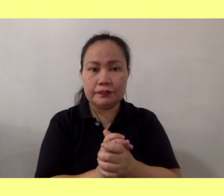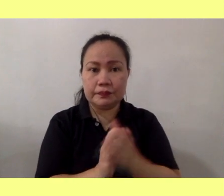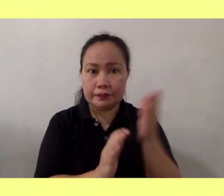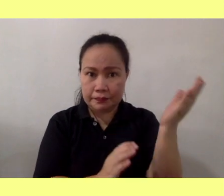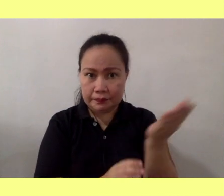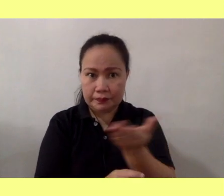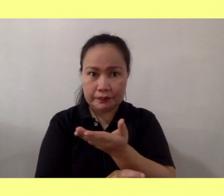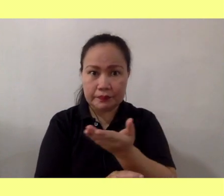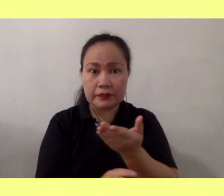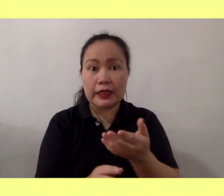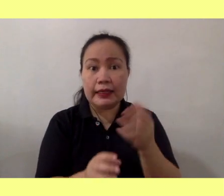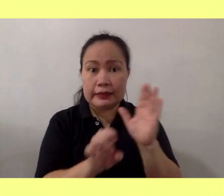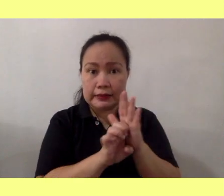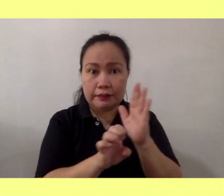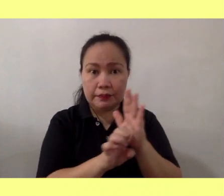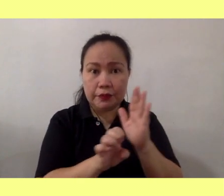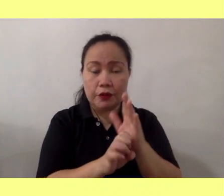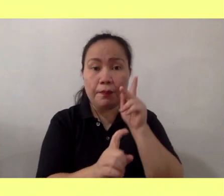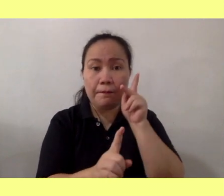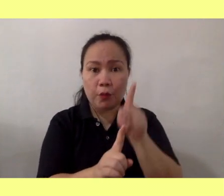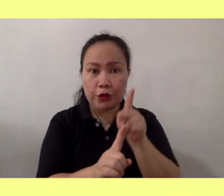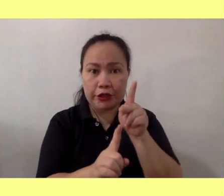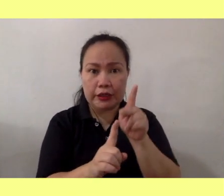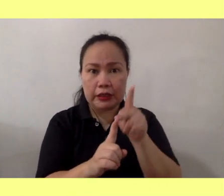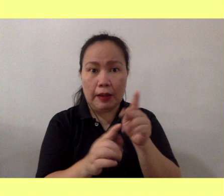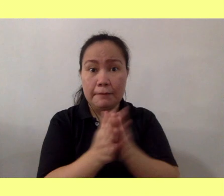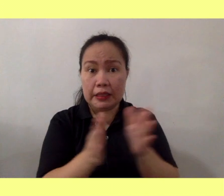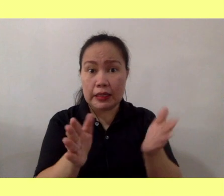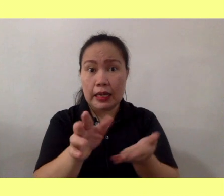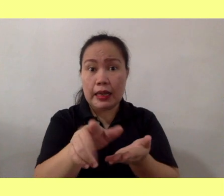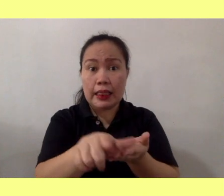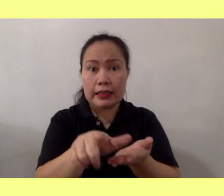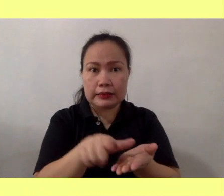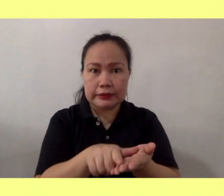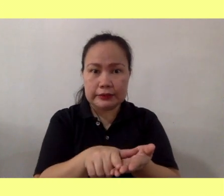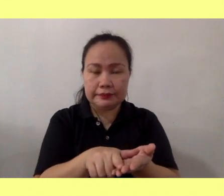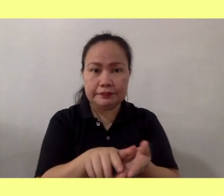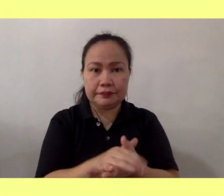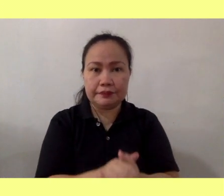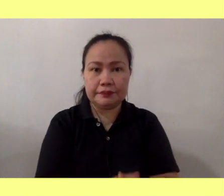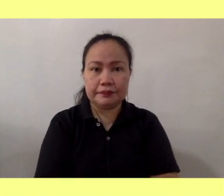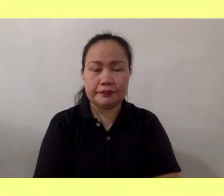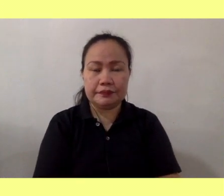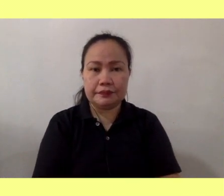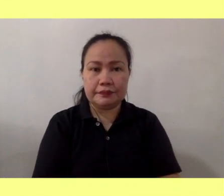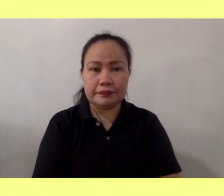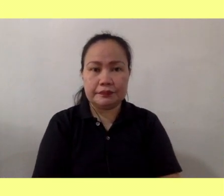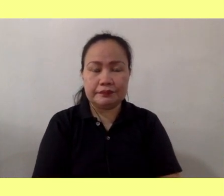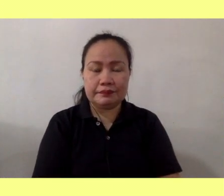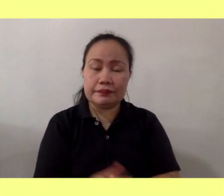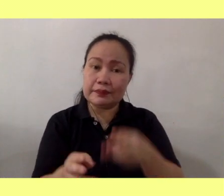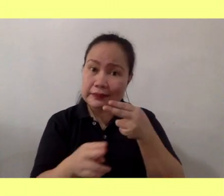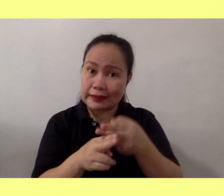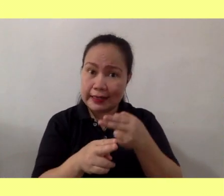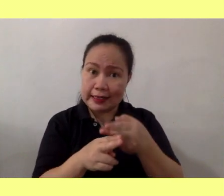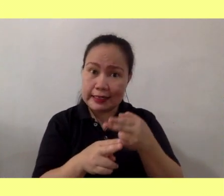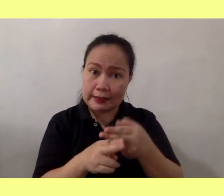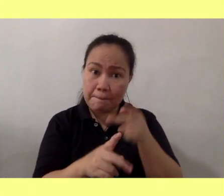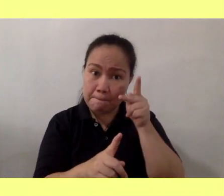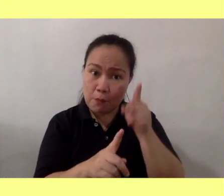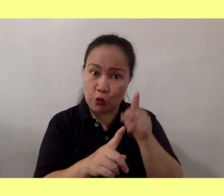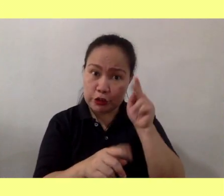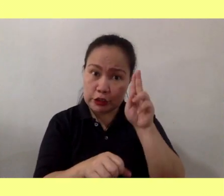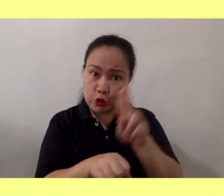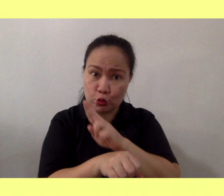point B. So, these are all examples of a point. Okay? Always remember that you have to name your